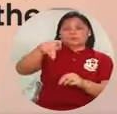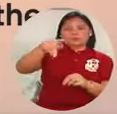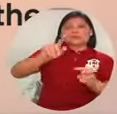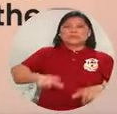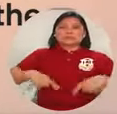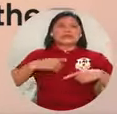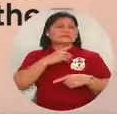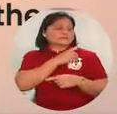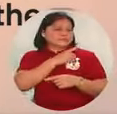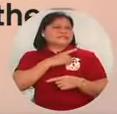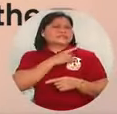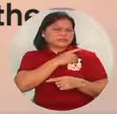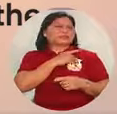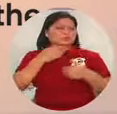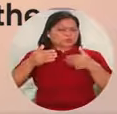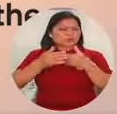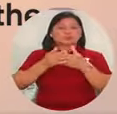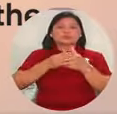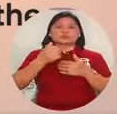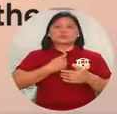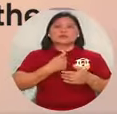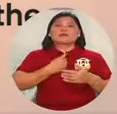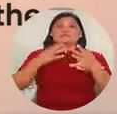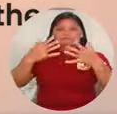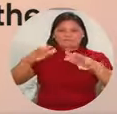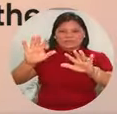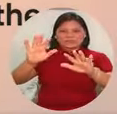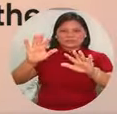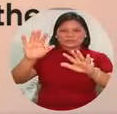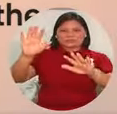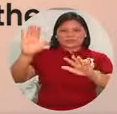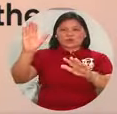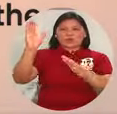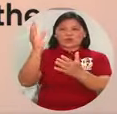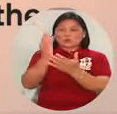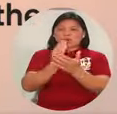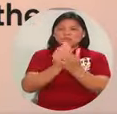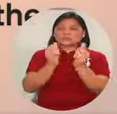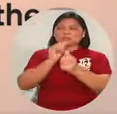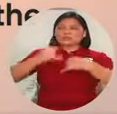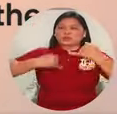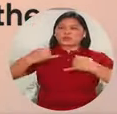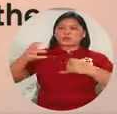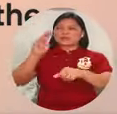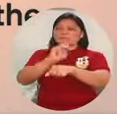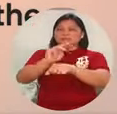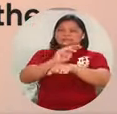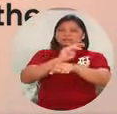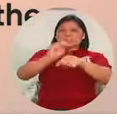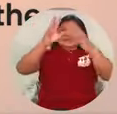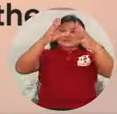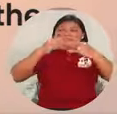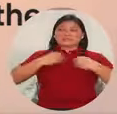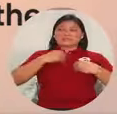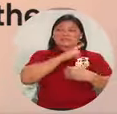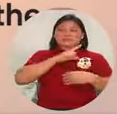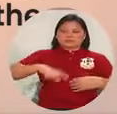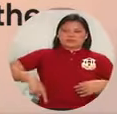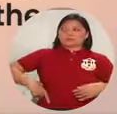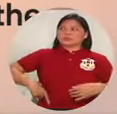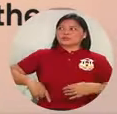dear unto myself, so that I might finish my course with joy and the ministry which I have received of the Lord Jesus